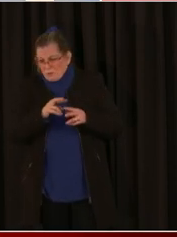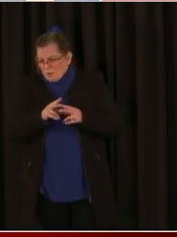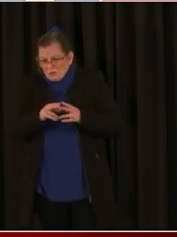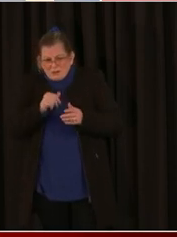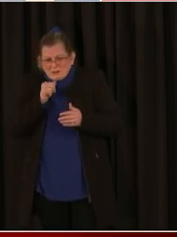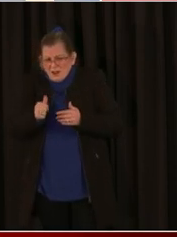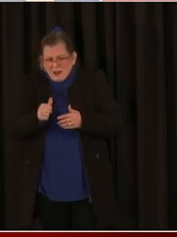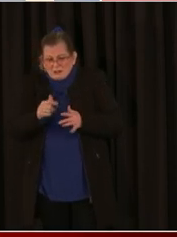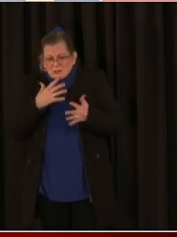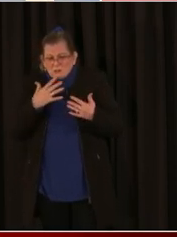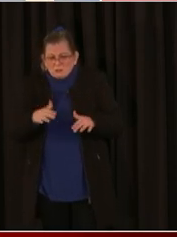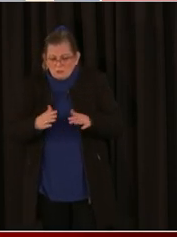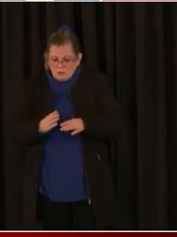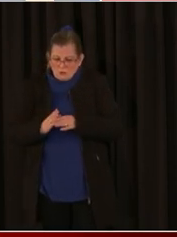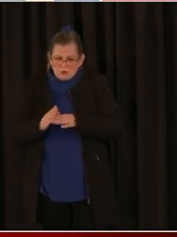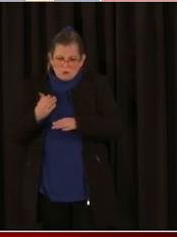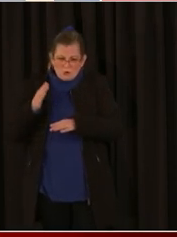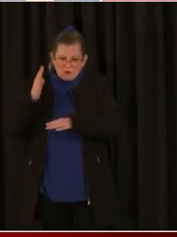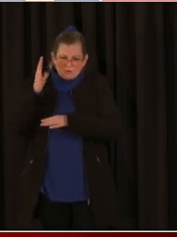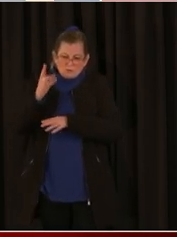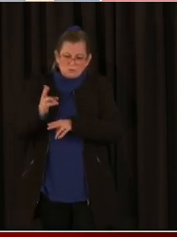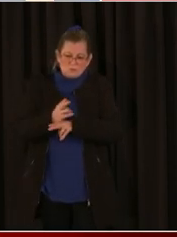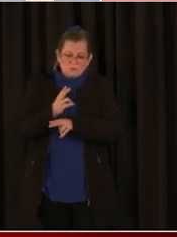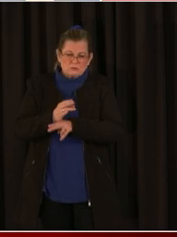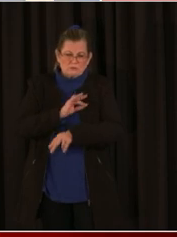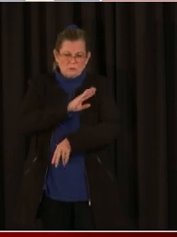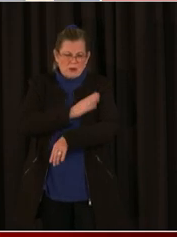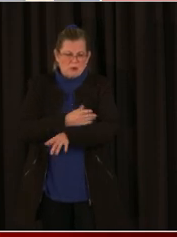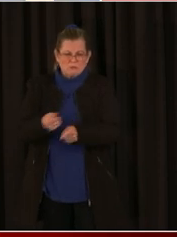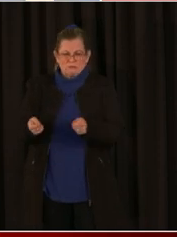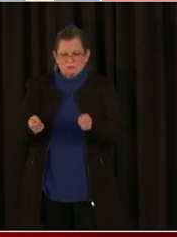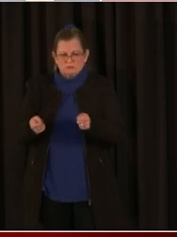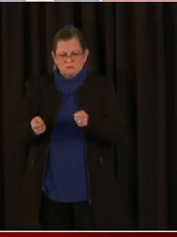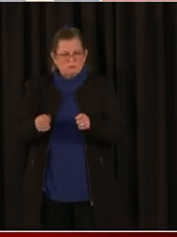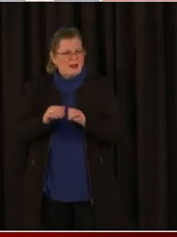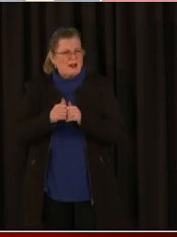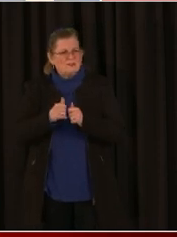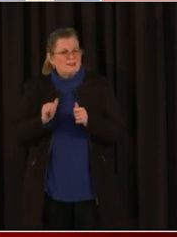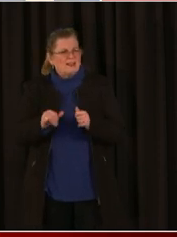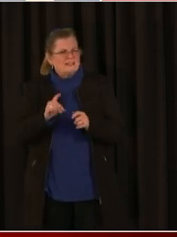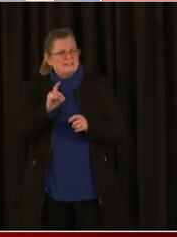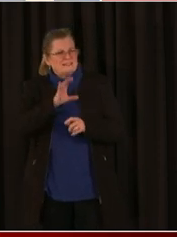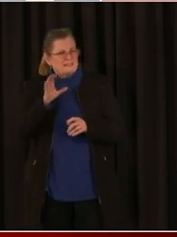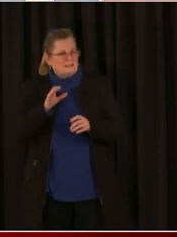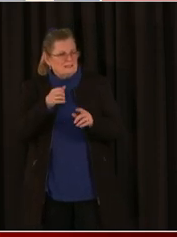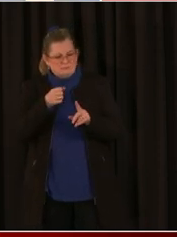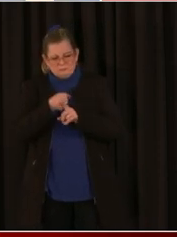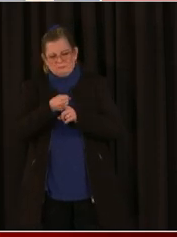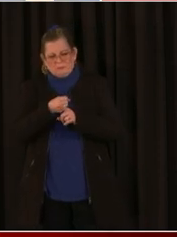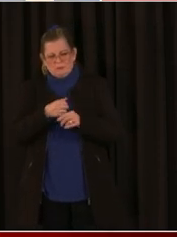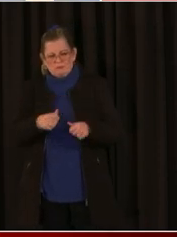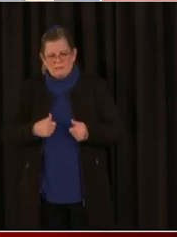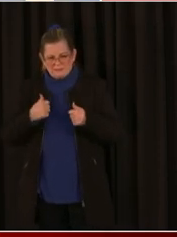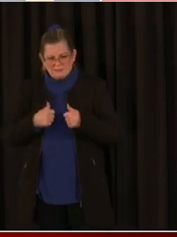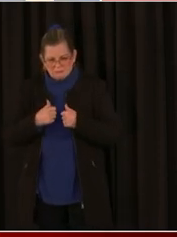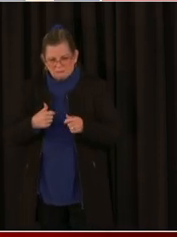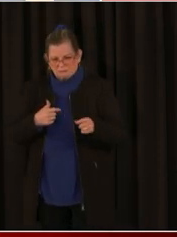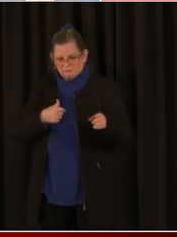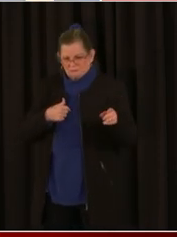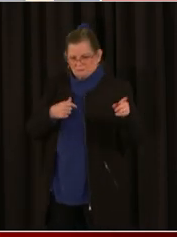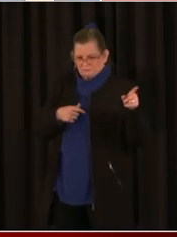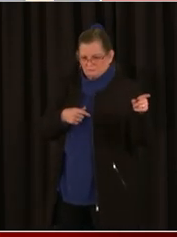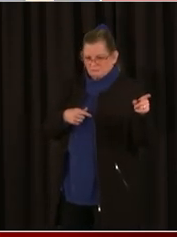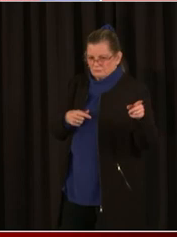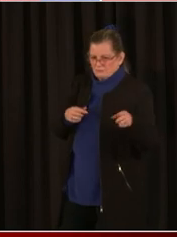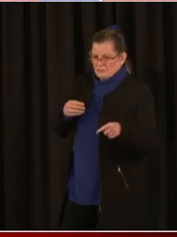not that's an overreach and how it's impacting residents and businesses up on Capitol Hill? Well, I think that I would